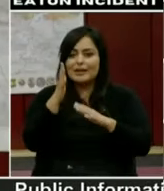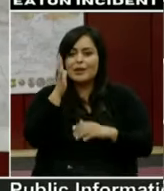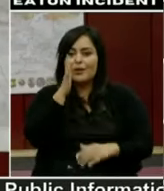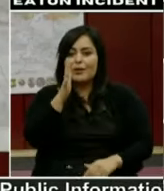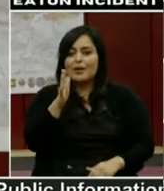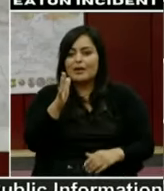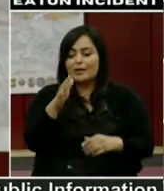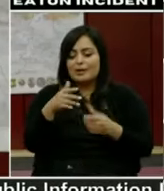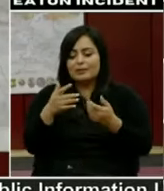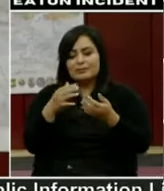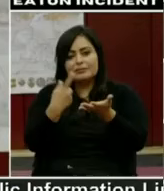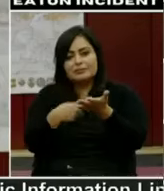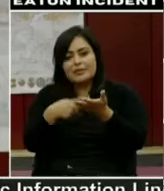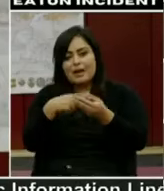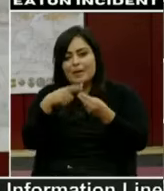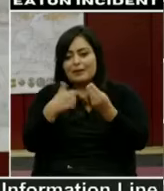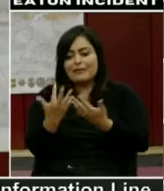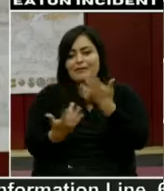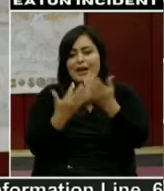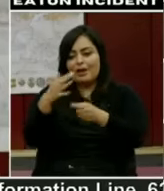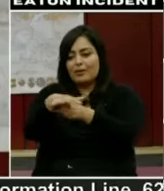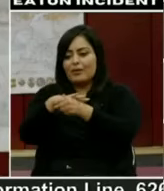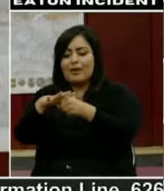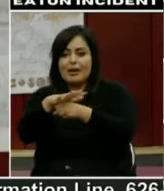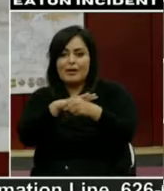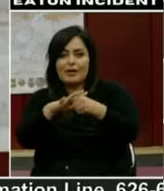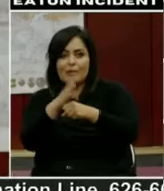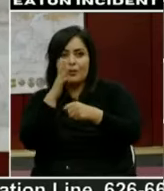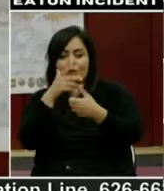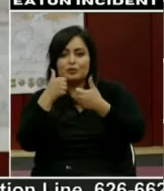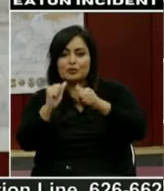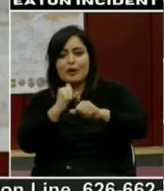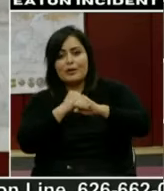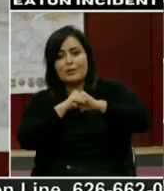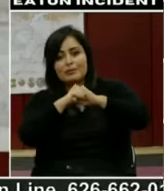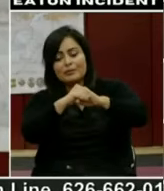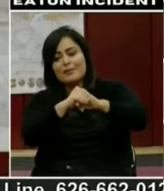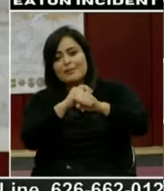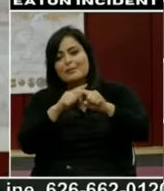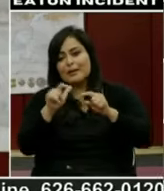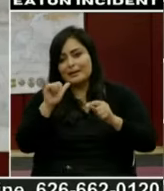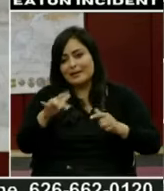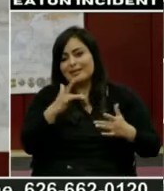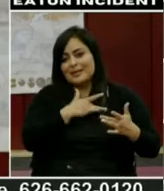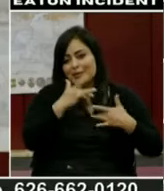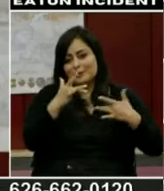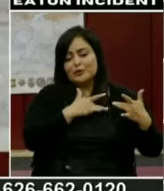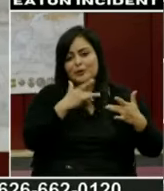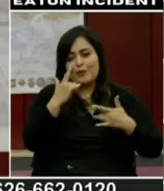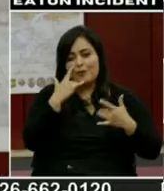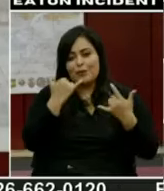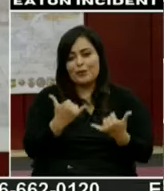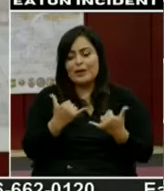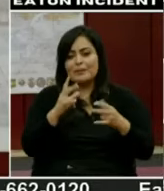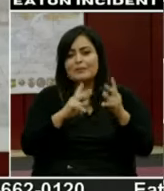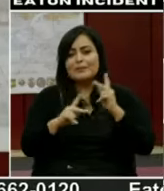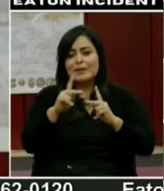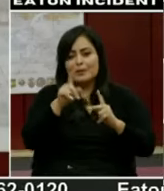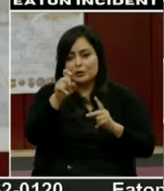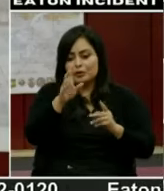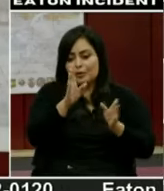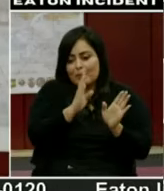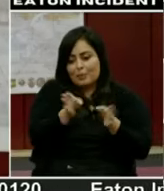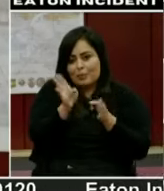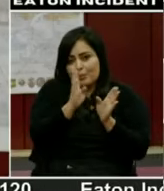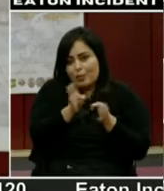fire area and below to try to prevent that, but that is a concern, and people should be prepping and being